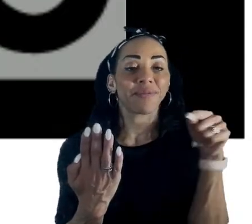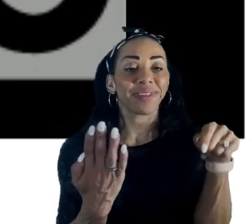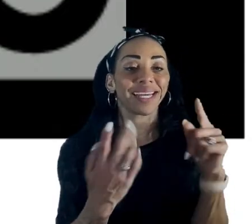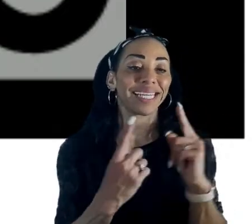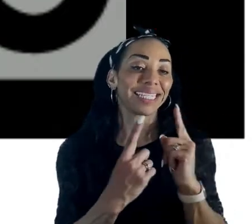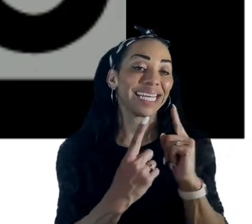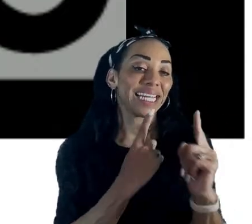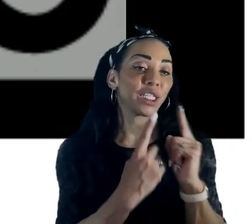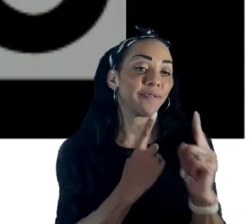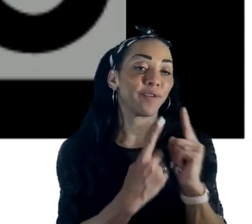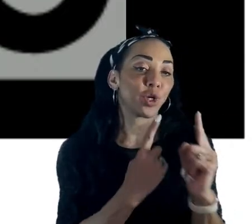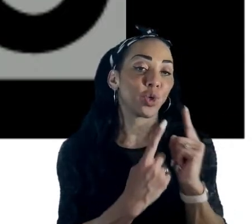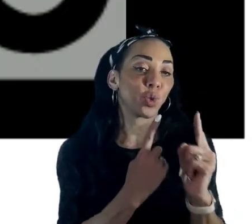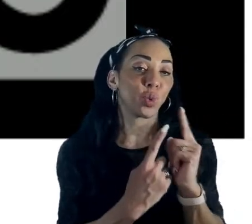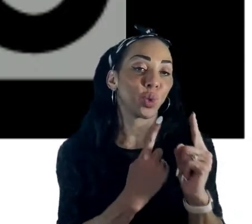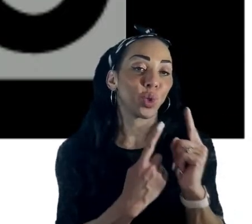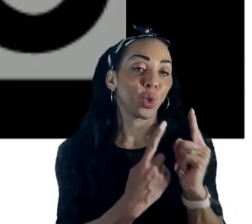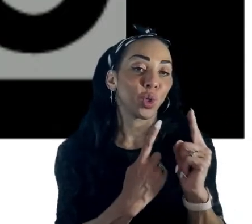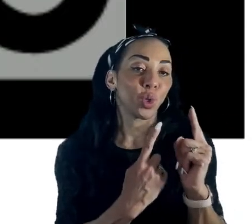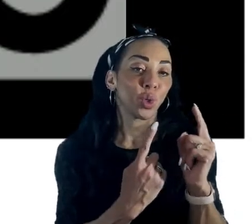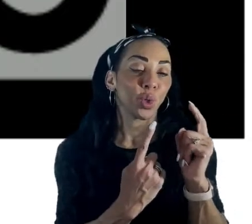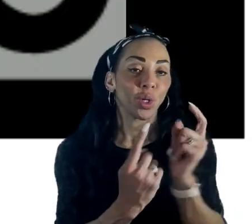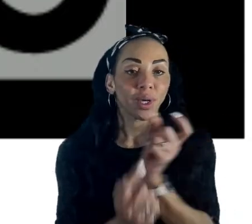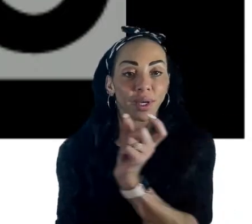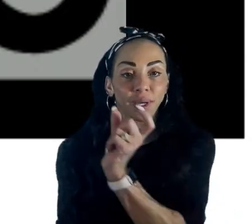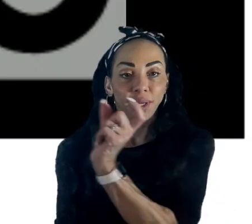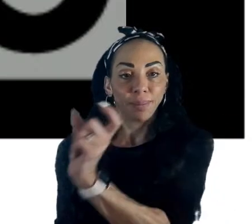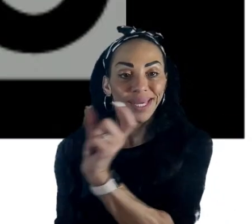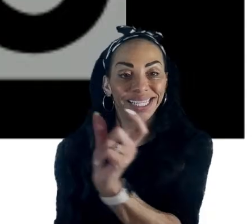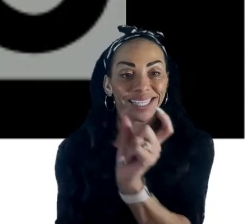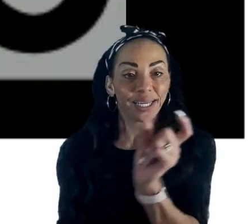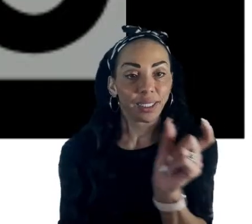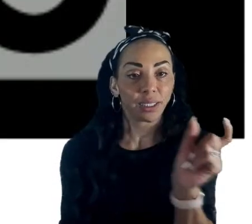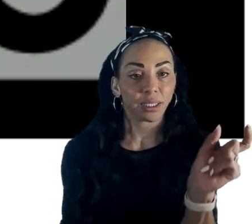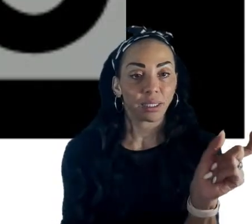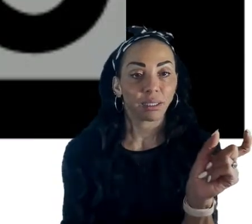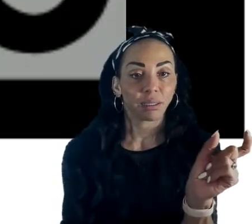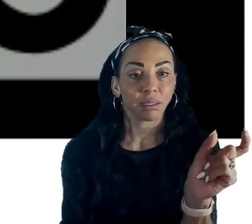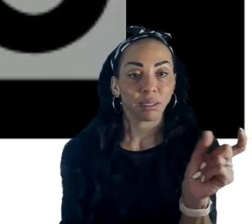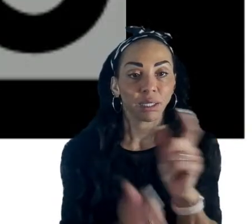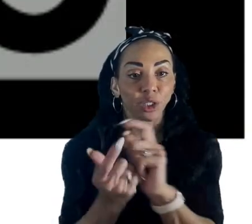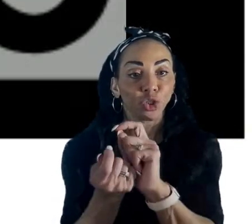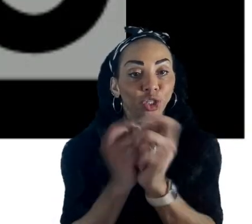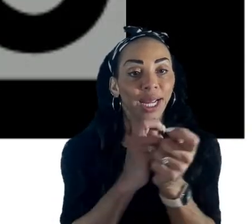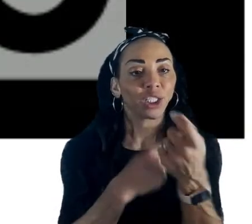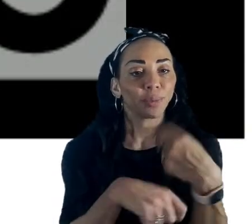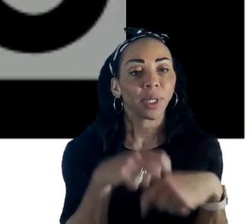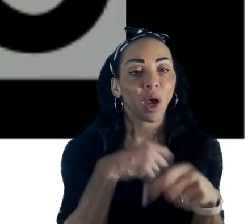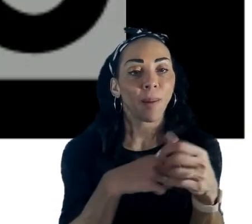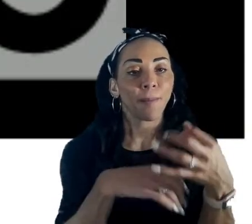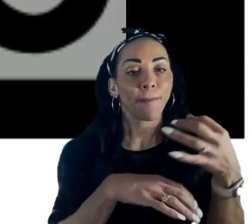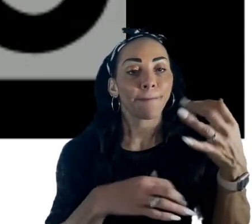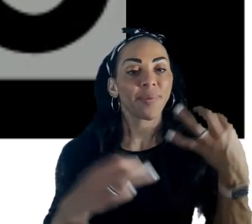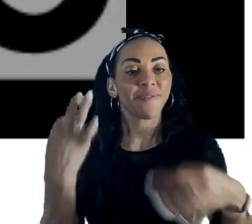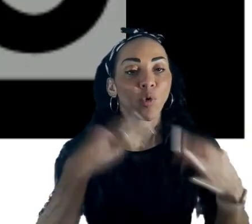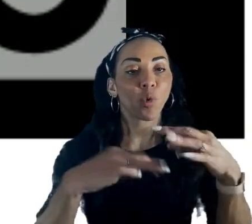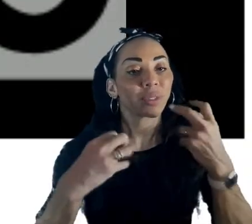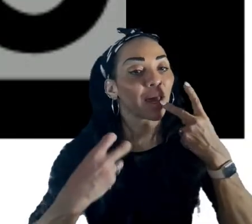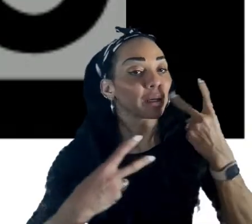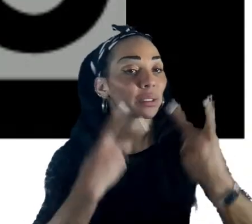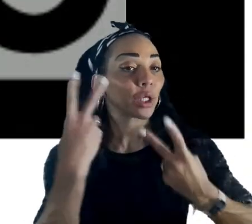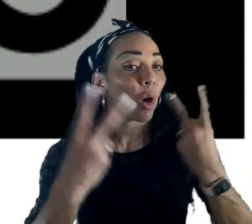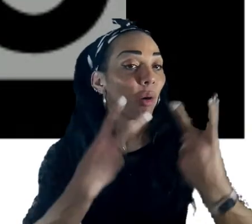happen if they were turned into like more sung choral moments that could act